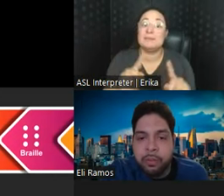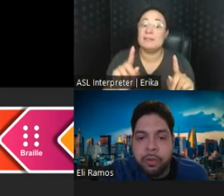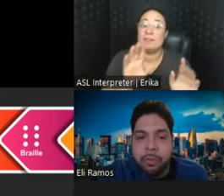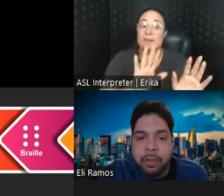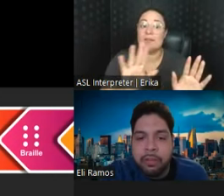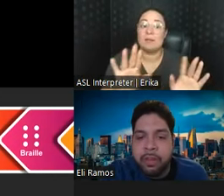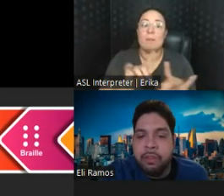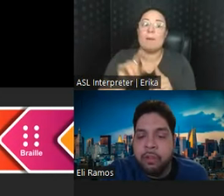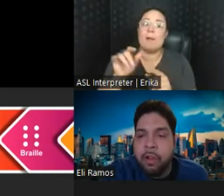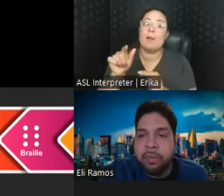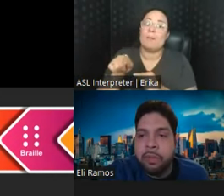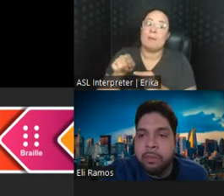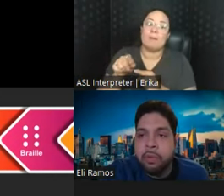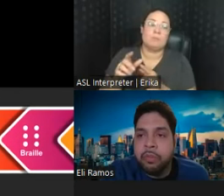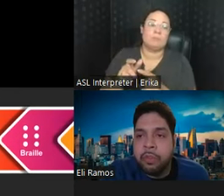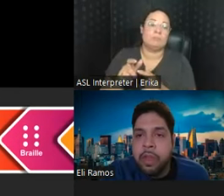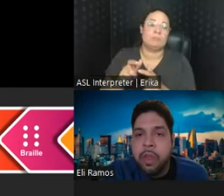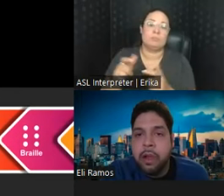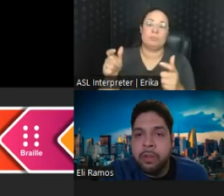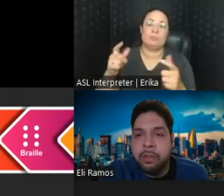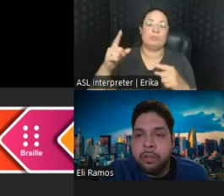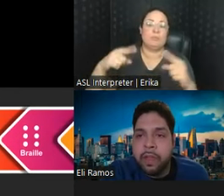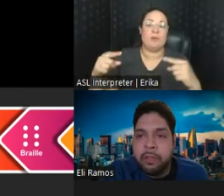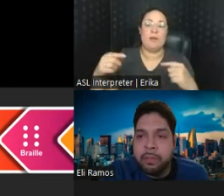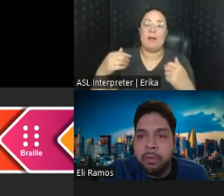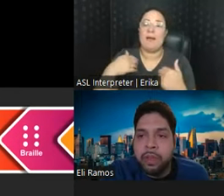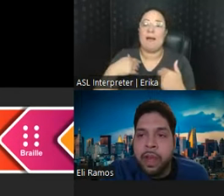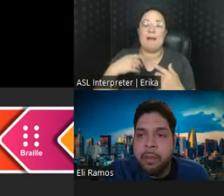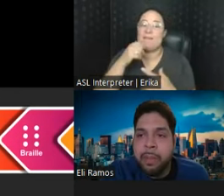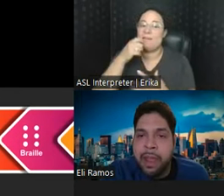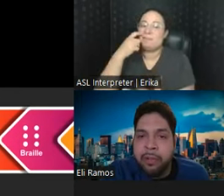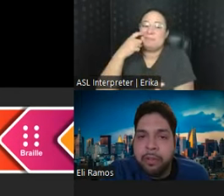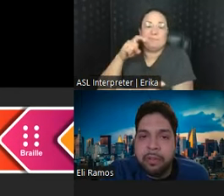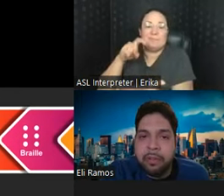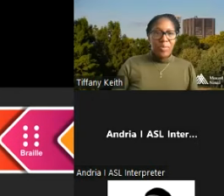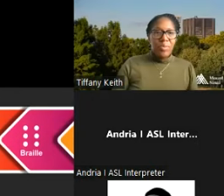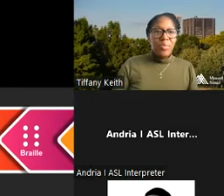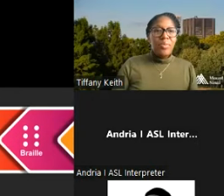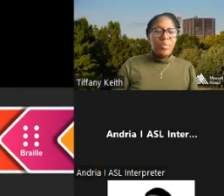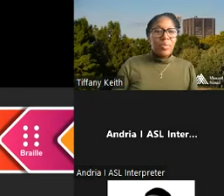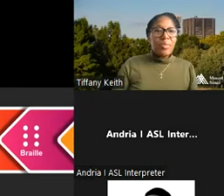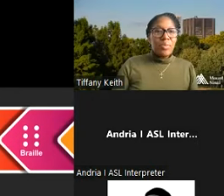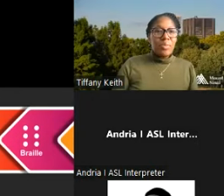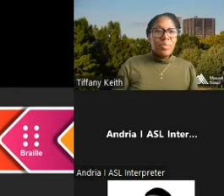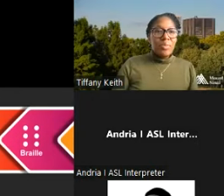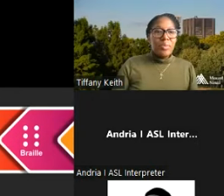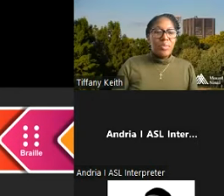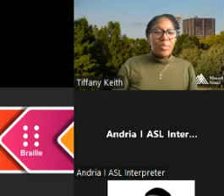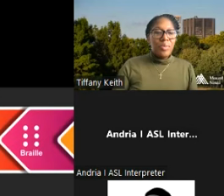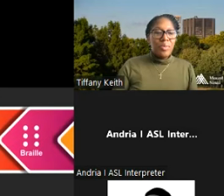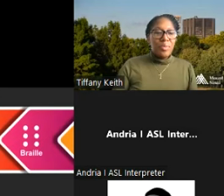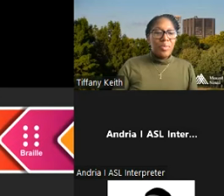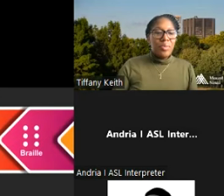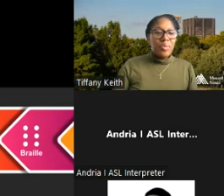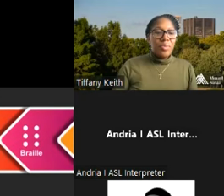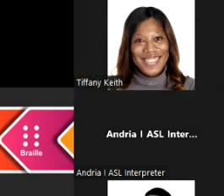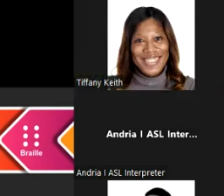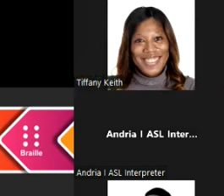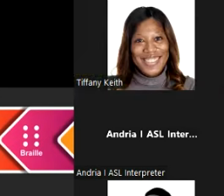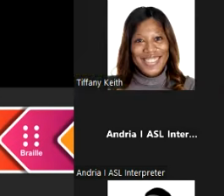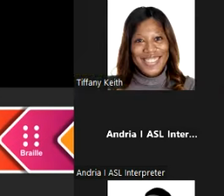this community, because these are often the most undetectable, not apparent disabilities of the bunch. And